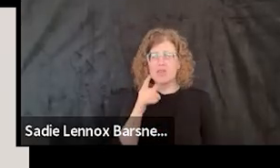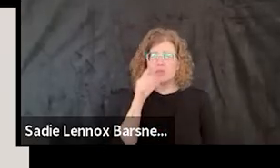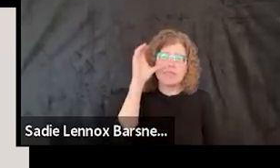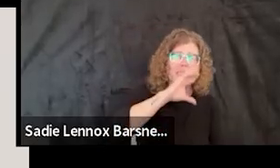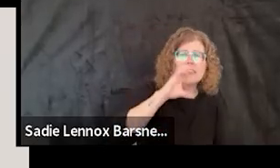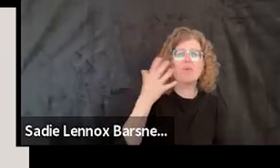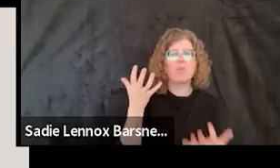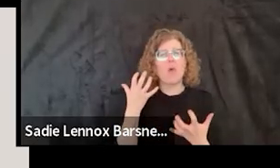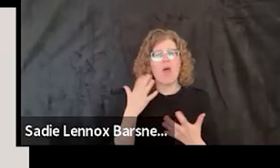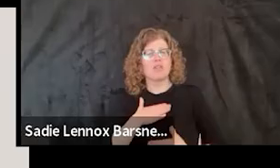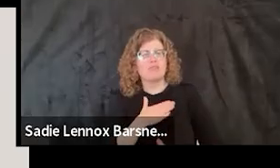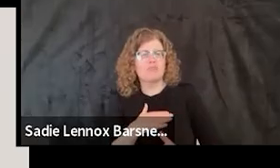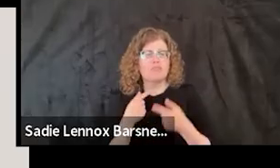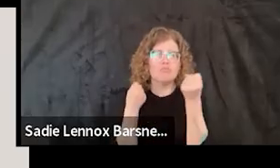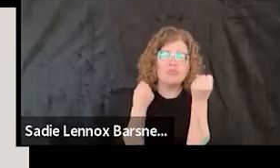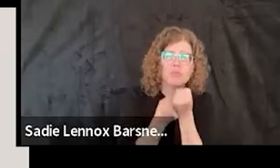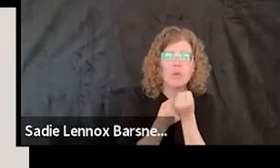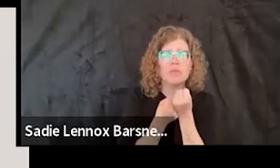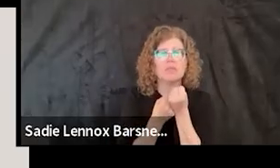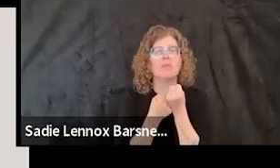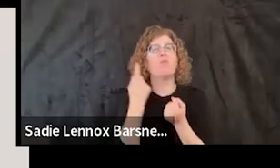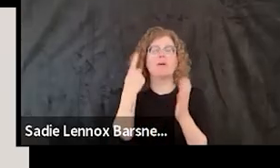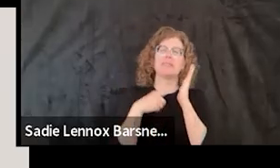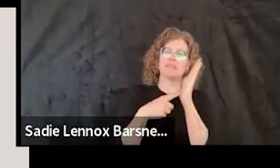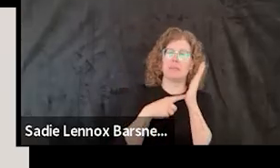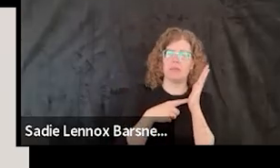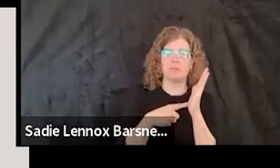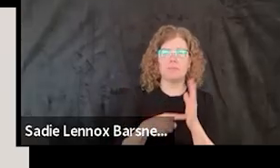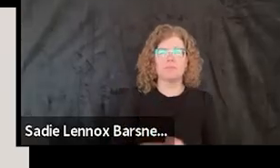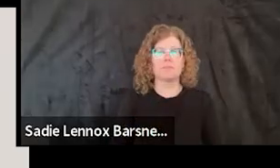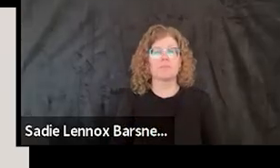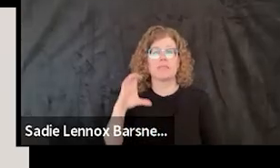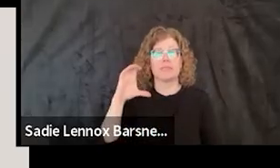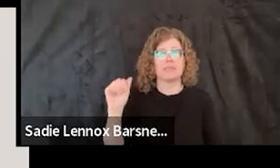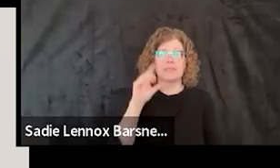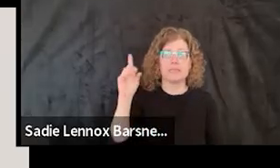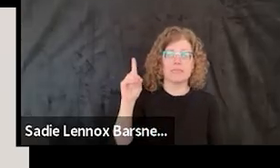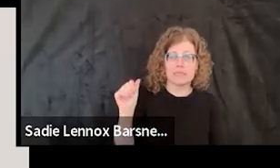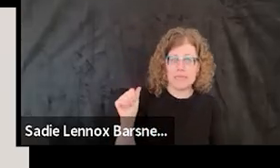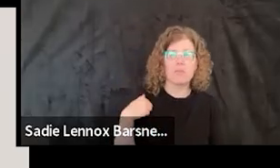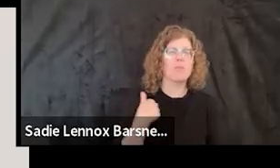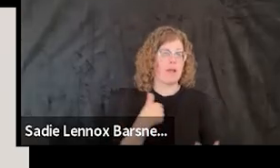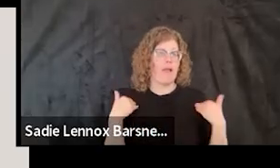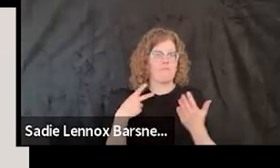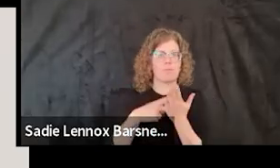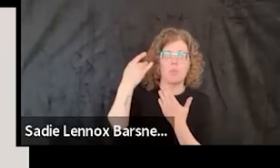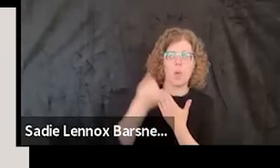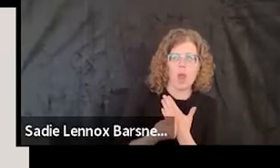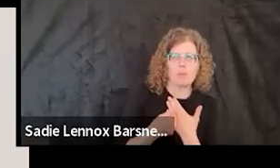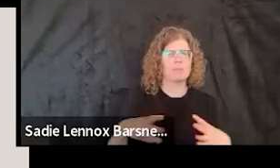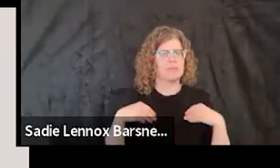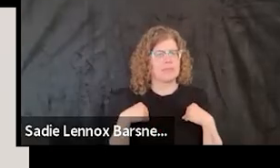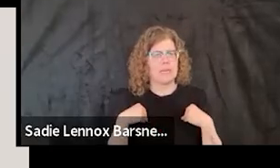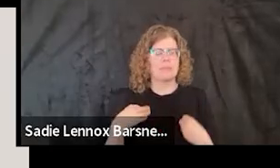One obvious example of this is that we currently share our programs and accept applications primarily in